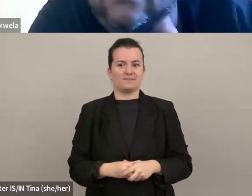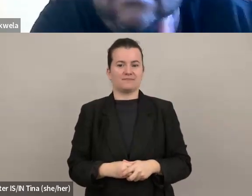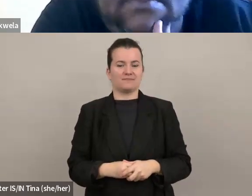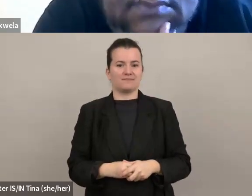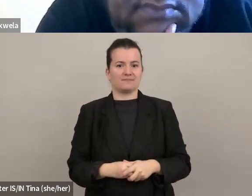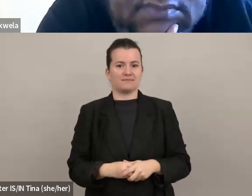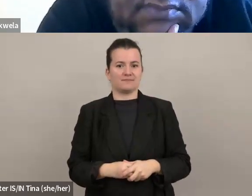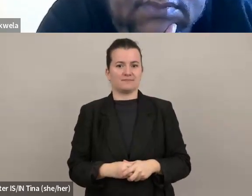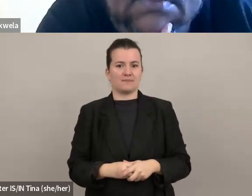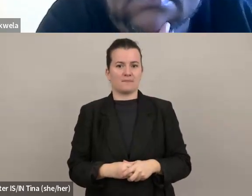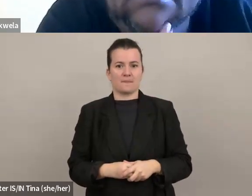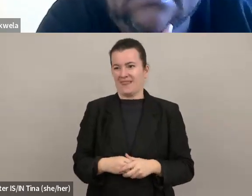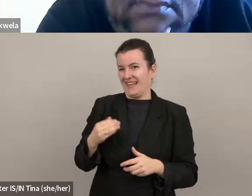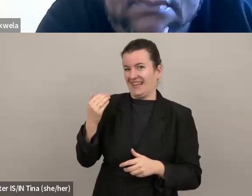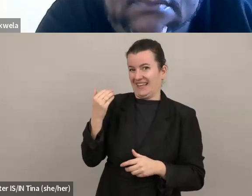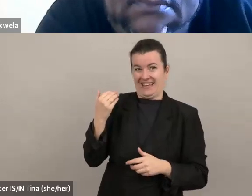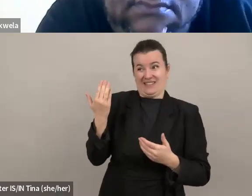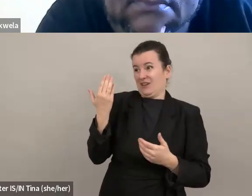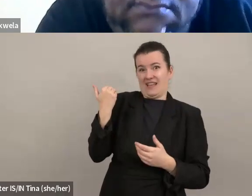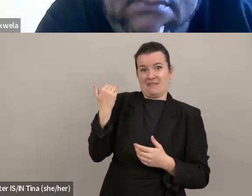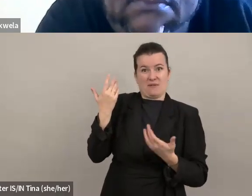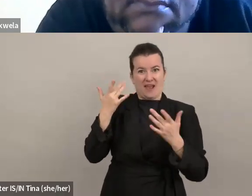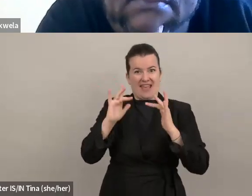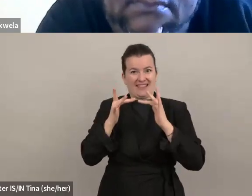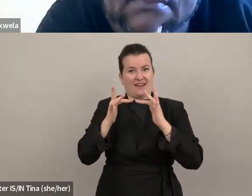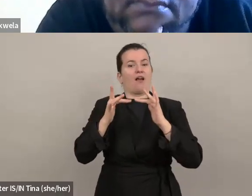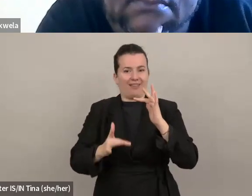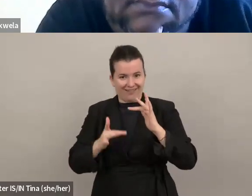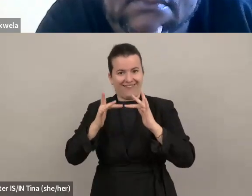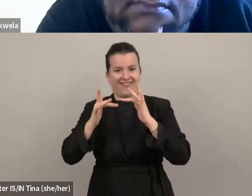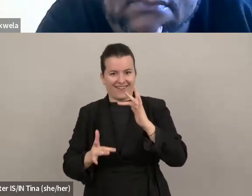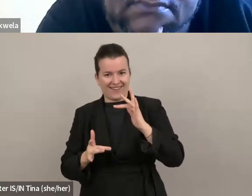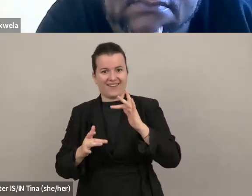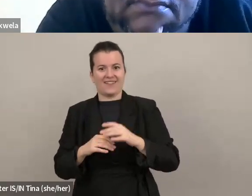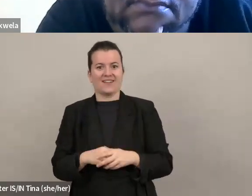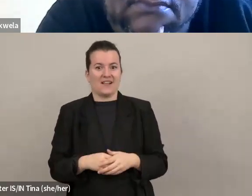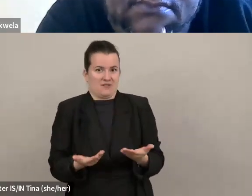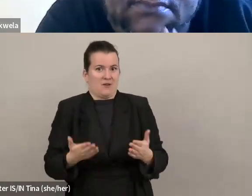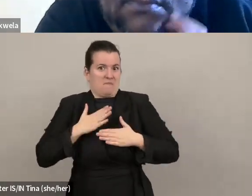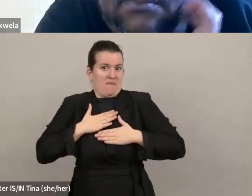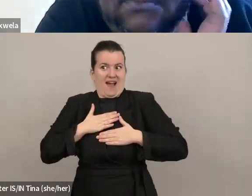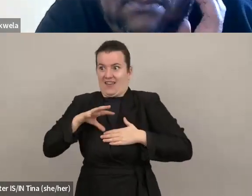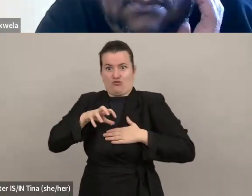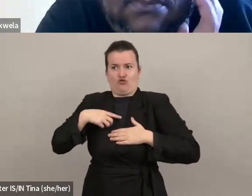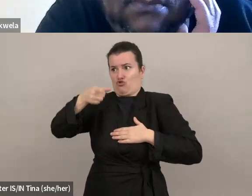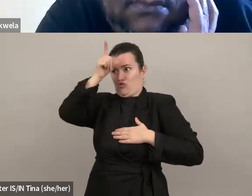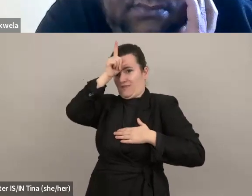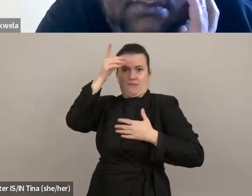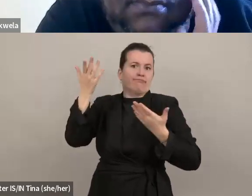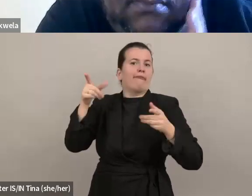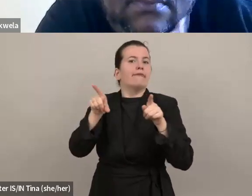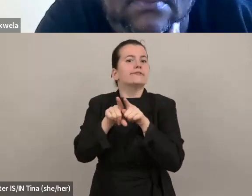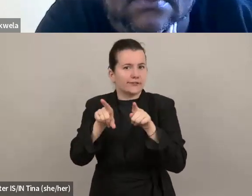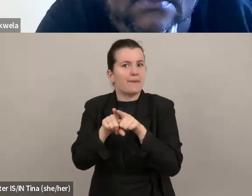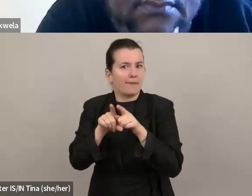problems with my internet myself. We still have problems with that in the rural countryside in Germany. But in